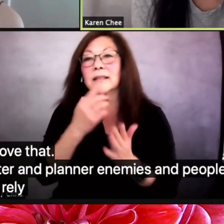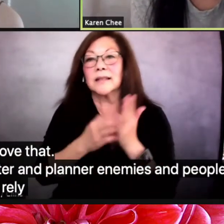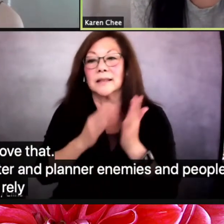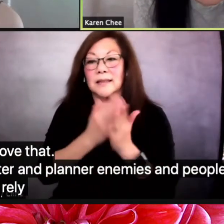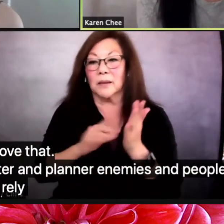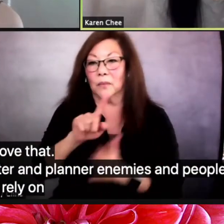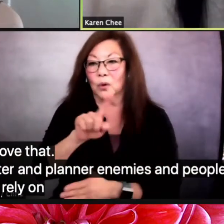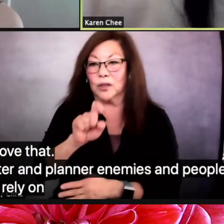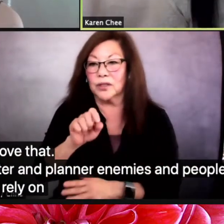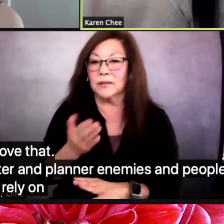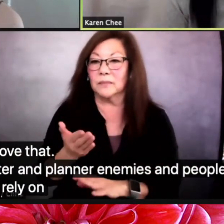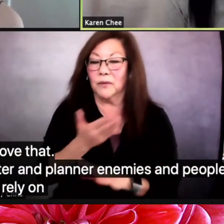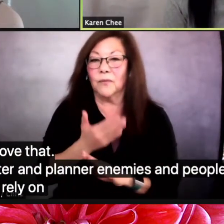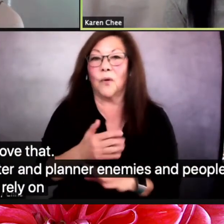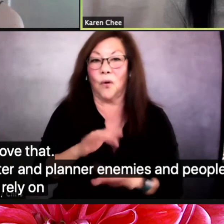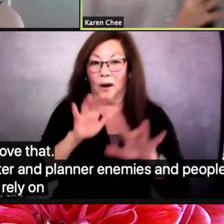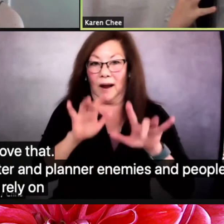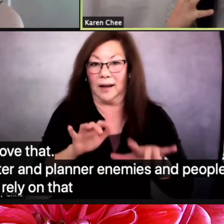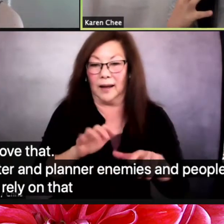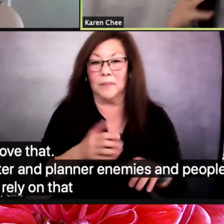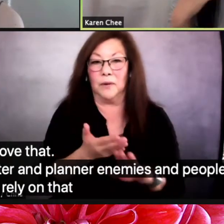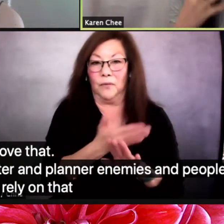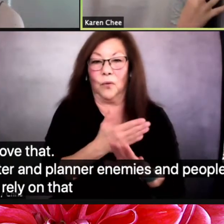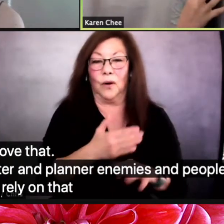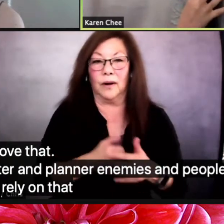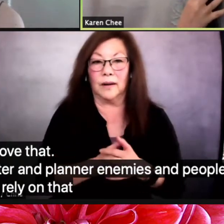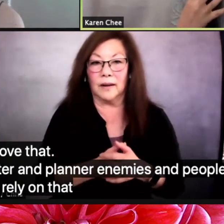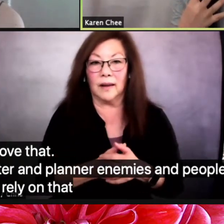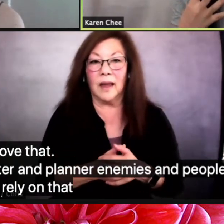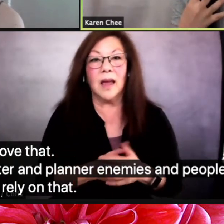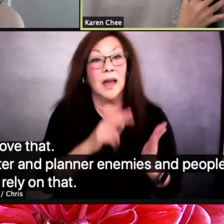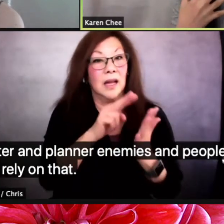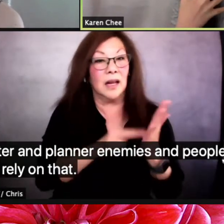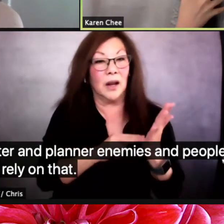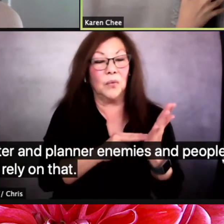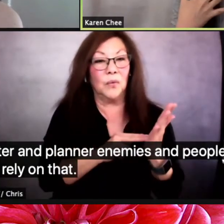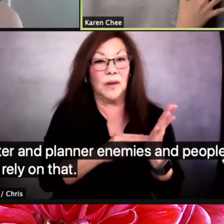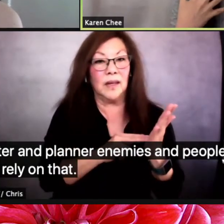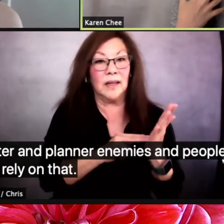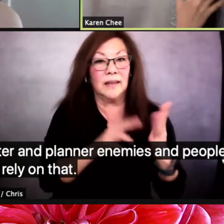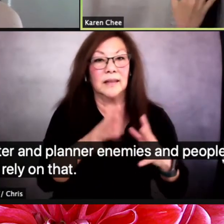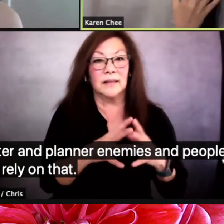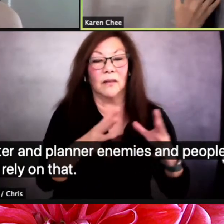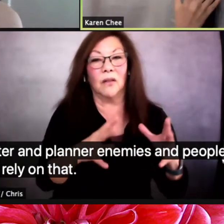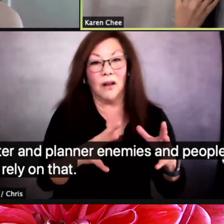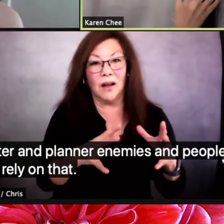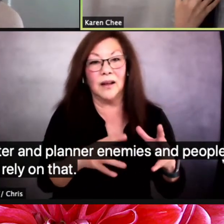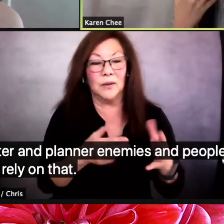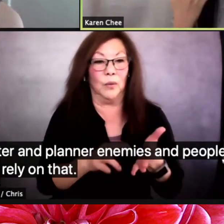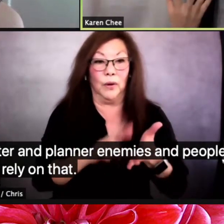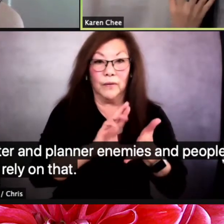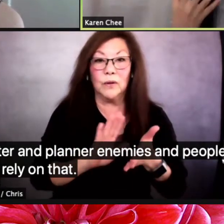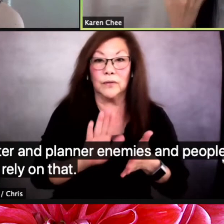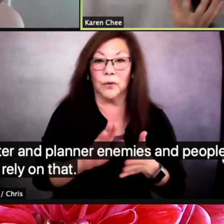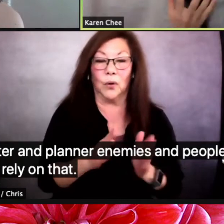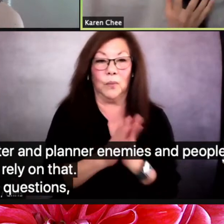typed up beforehand. Um I think there are, and I was reading this in a lot of reviews of your book, but you had never